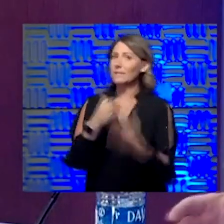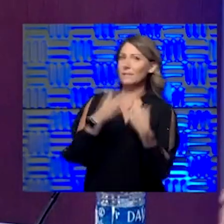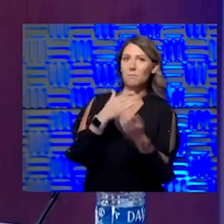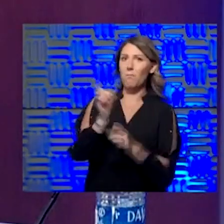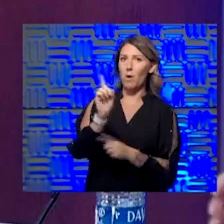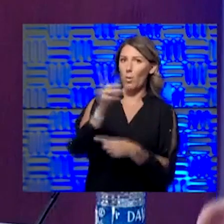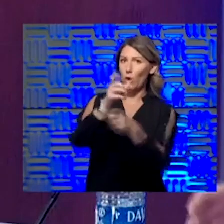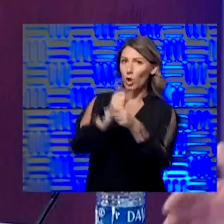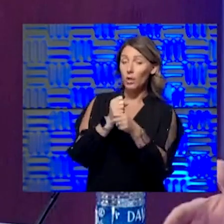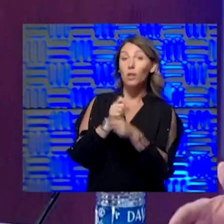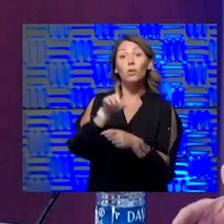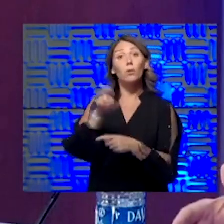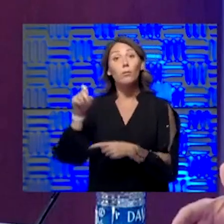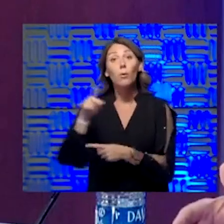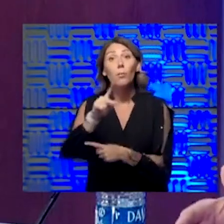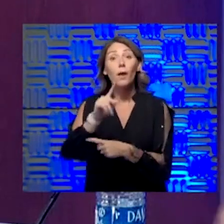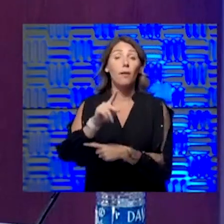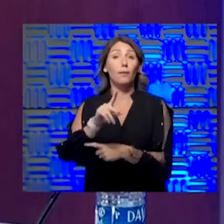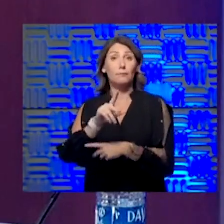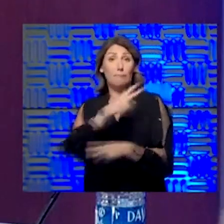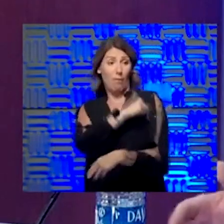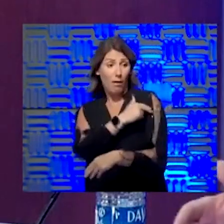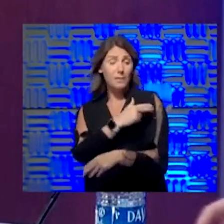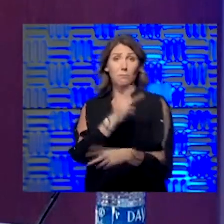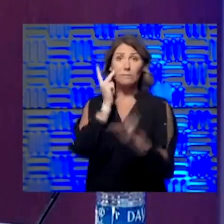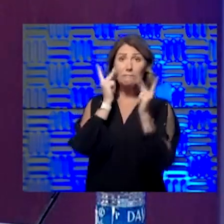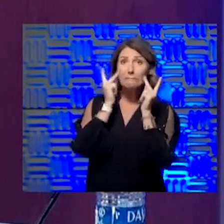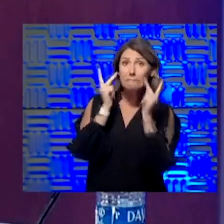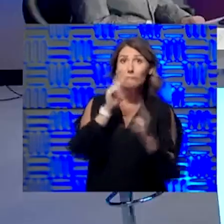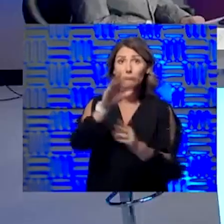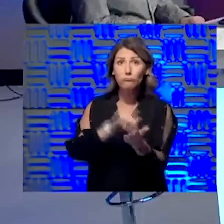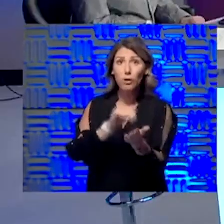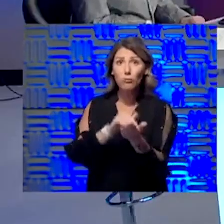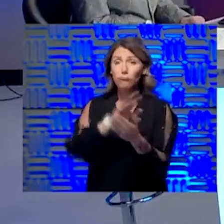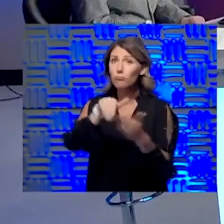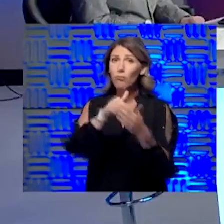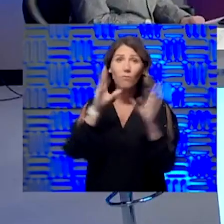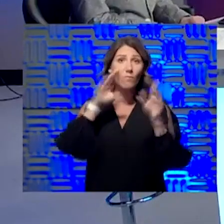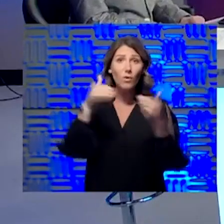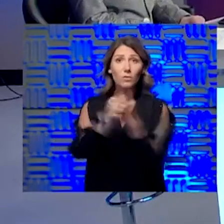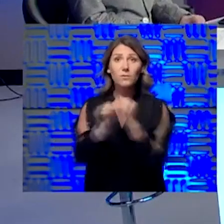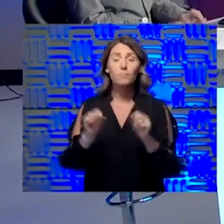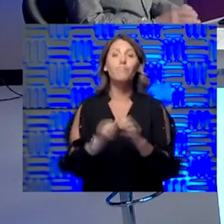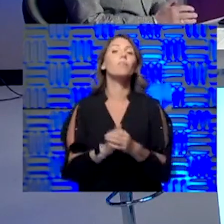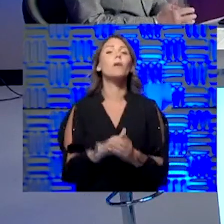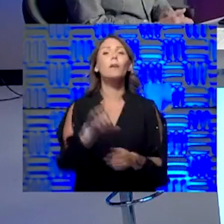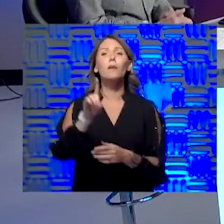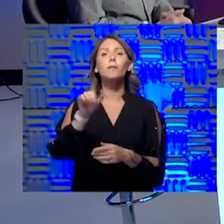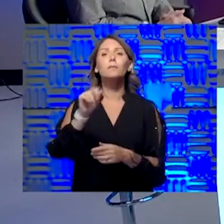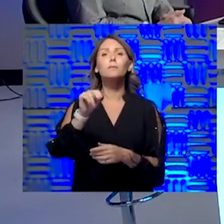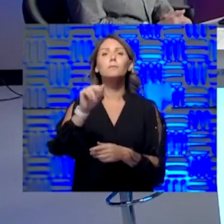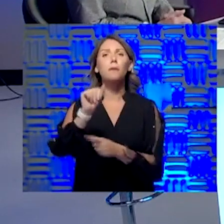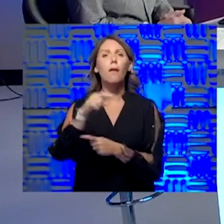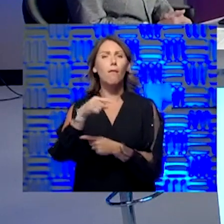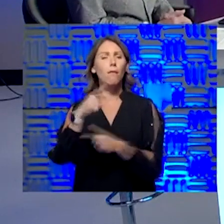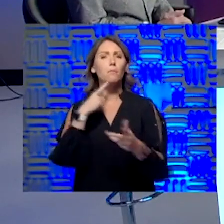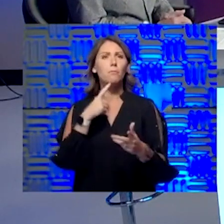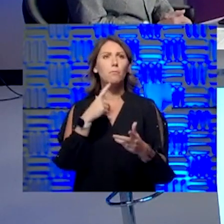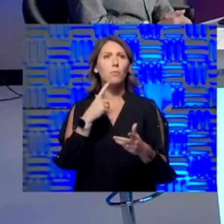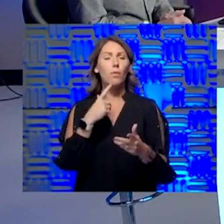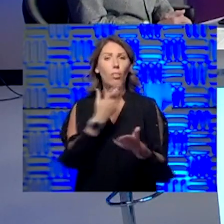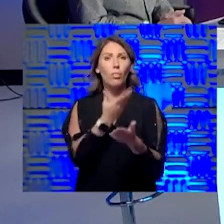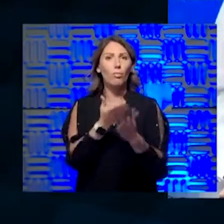a day. Now, at the max, we were 800 to 900, but still, if you're running 60%, so it's not like we closed.